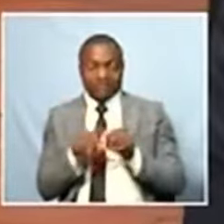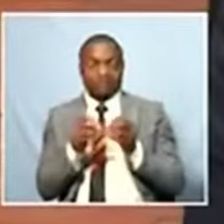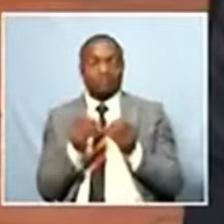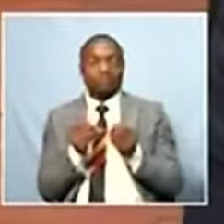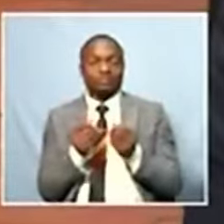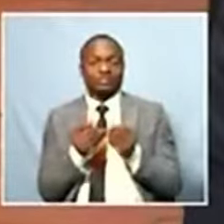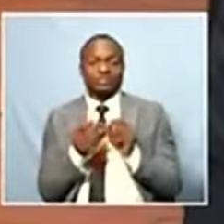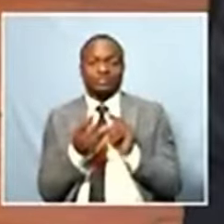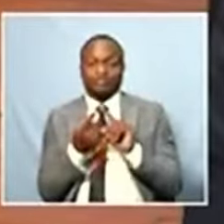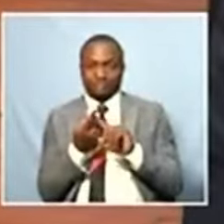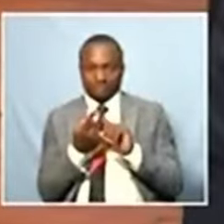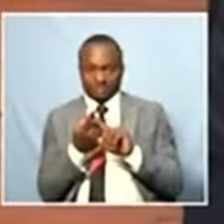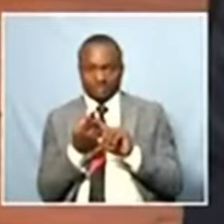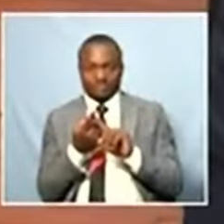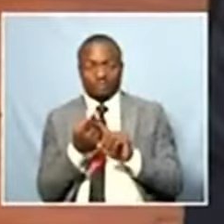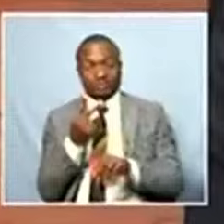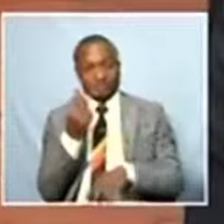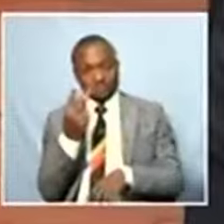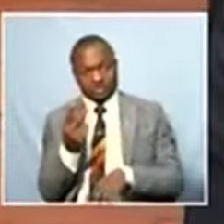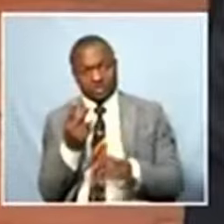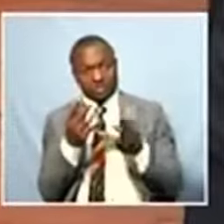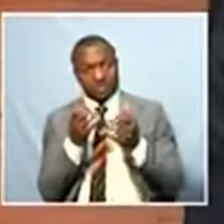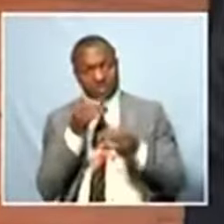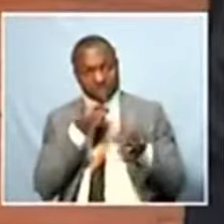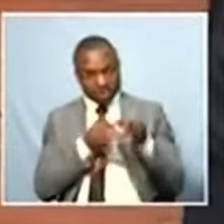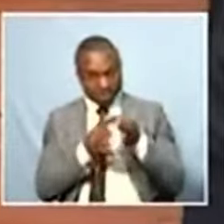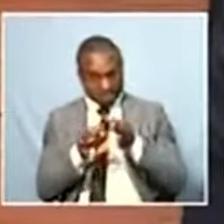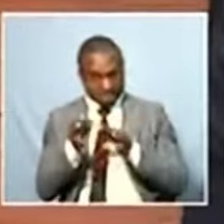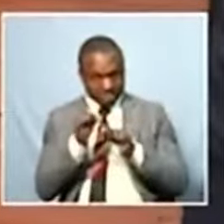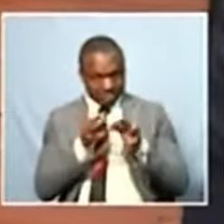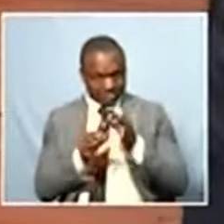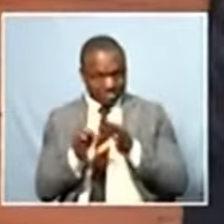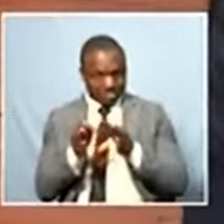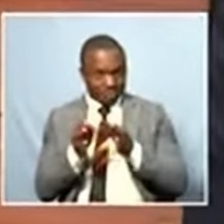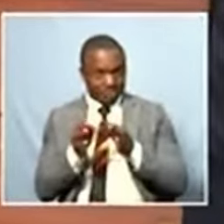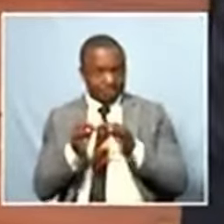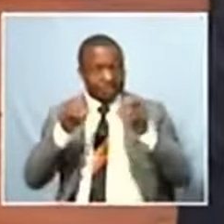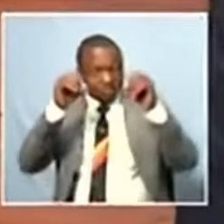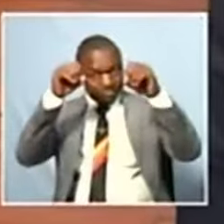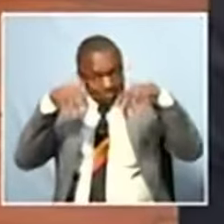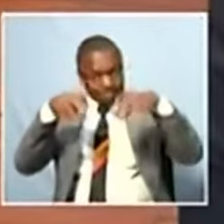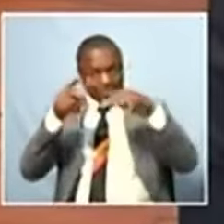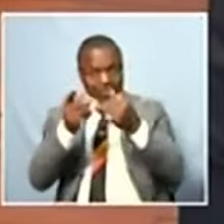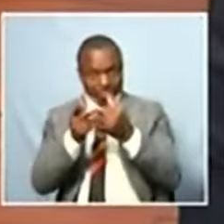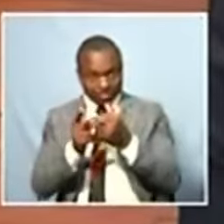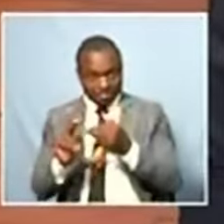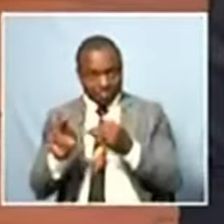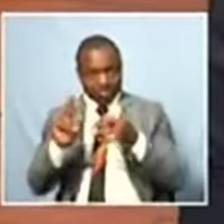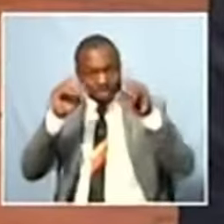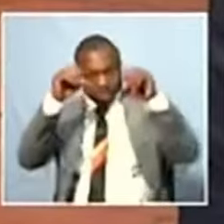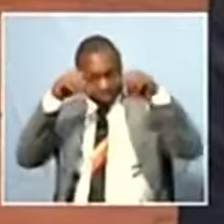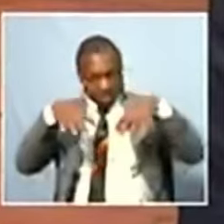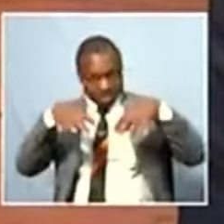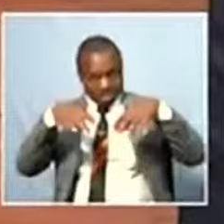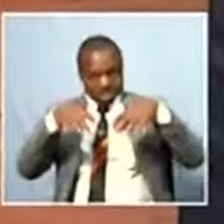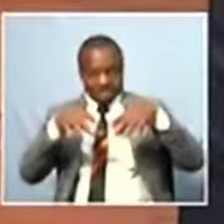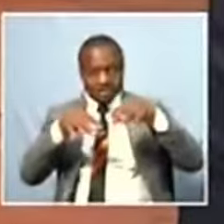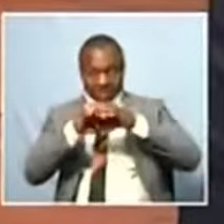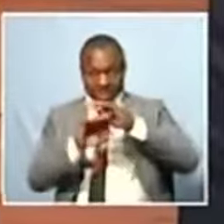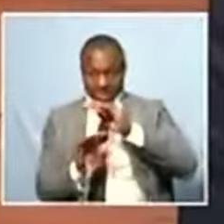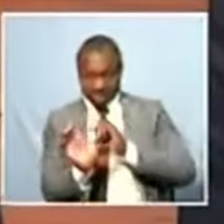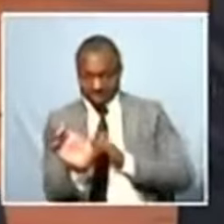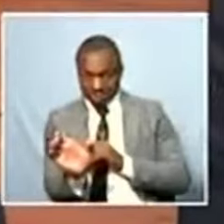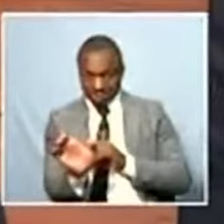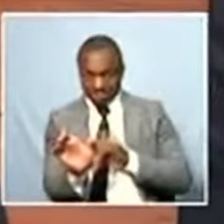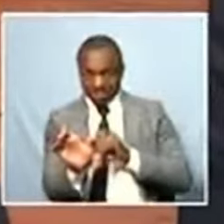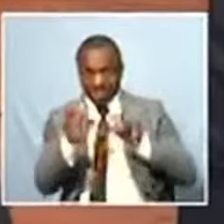one. Okay. Then two, I just want a clarification. Remember, on the electricity part, the electricity subsector, because the